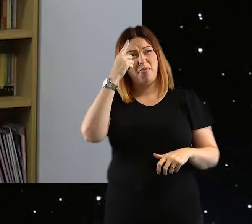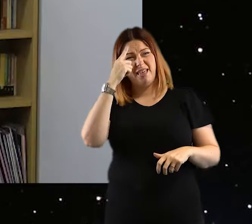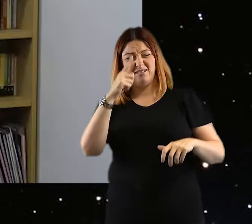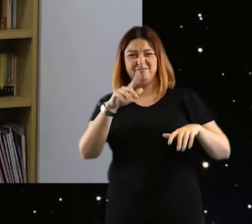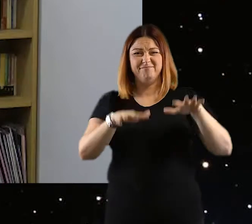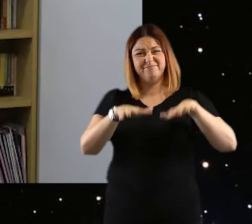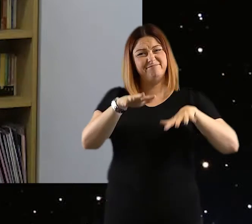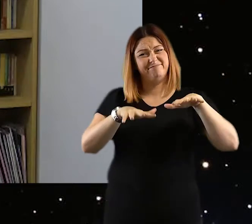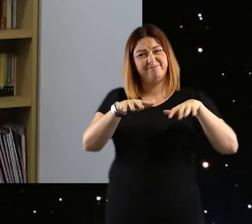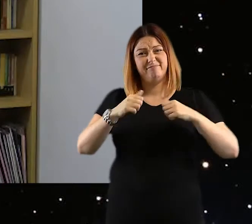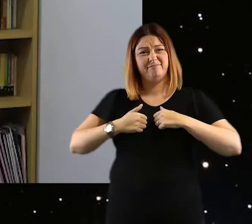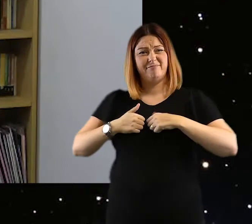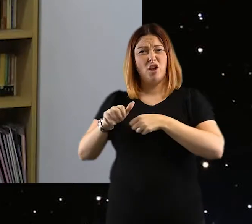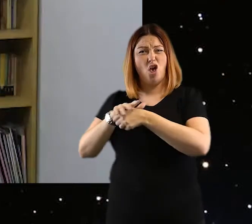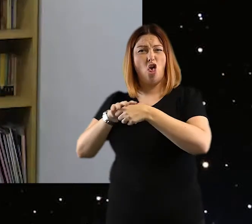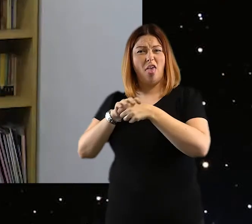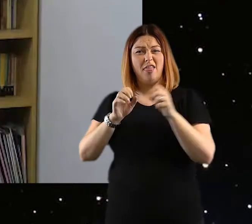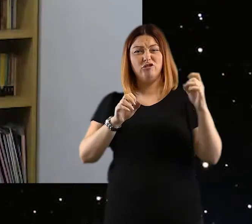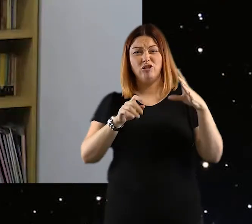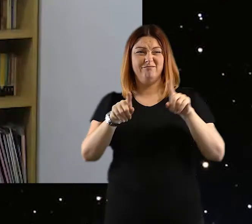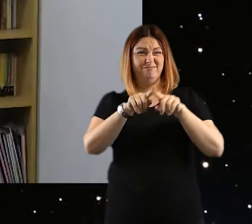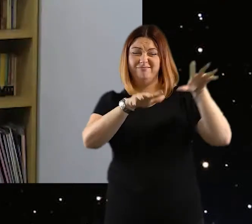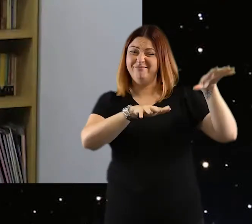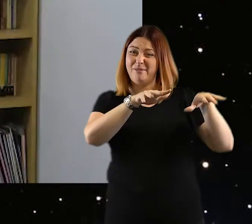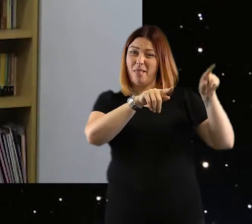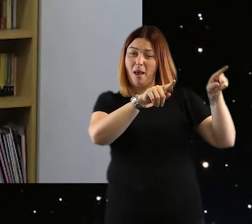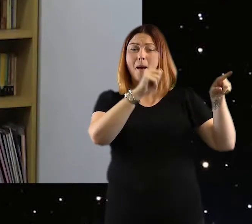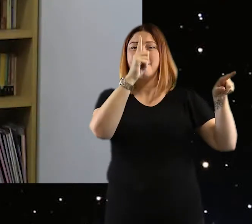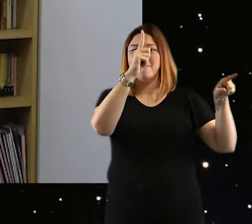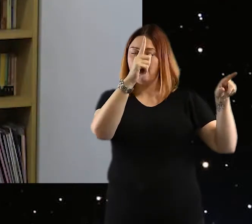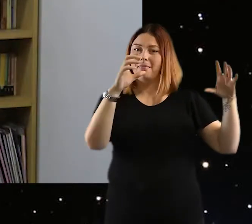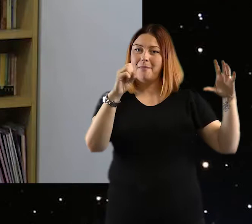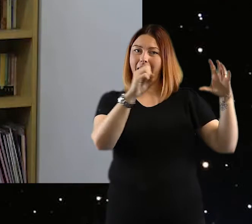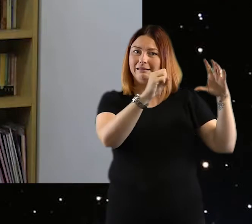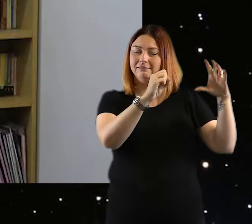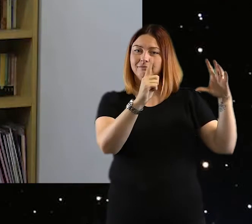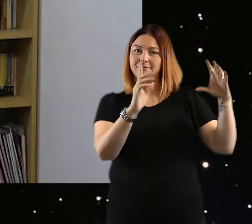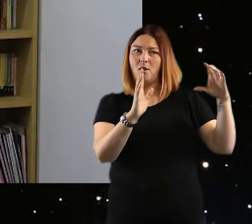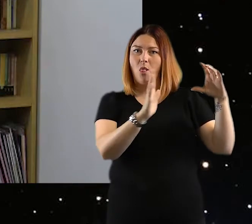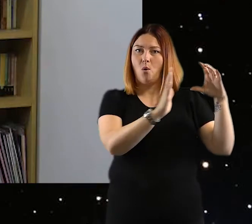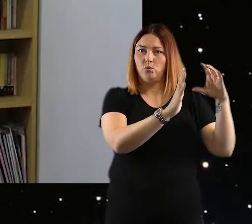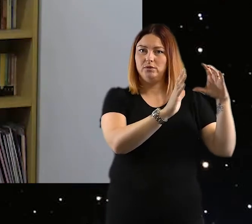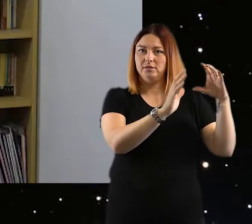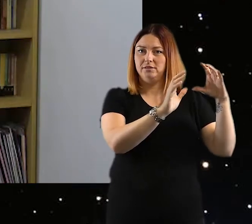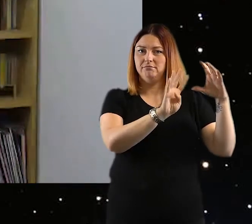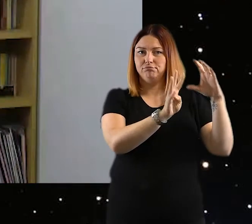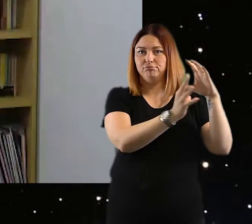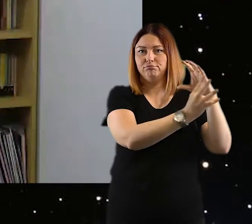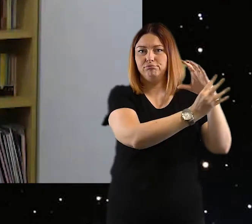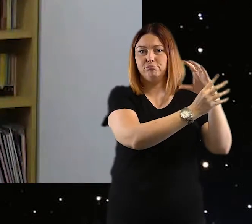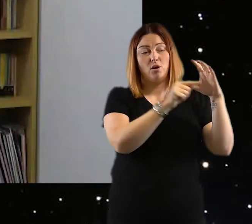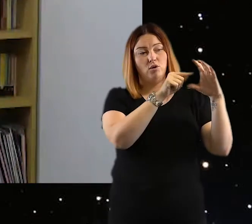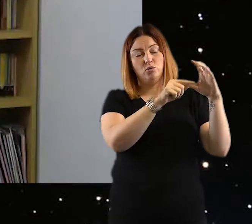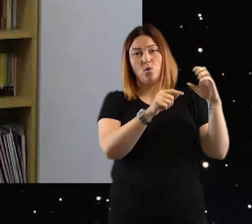Earth's quiescent sun. But the planets are a lot closer. Right. So the sort of the high energy flux